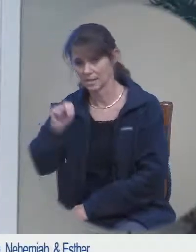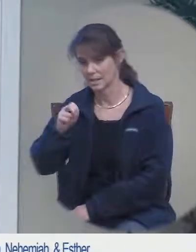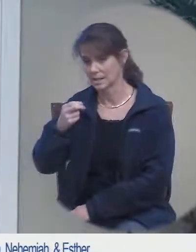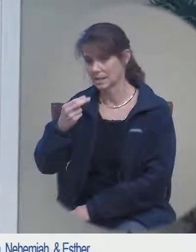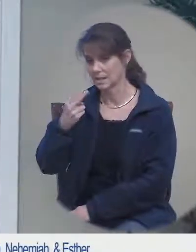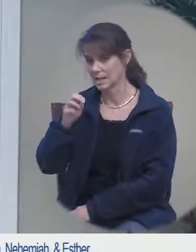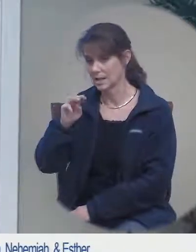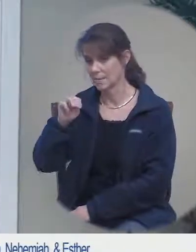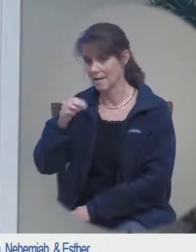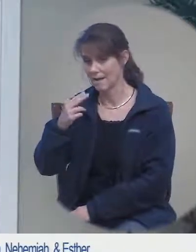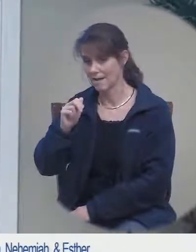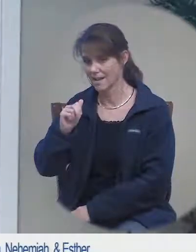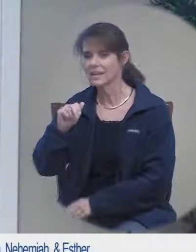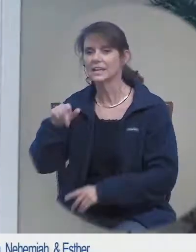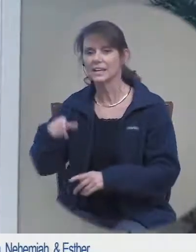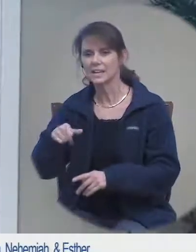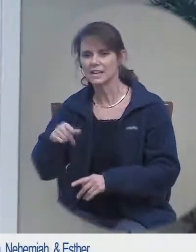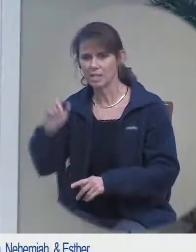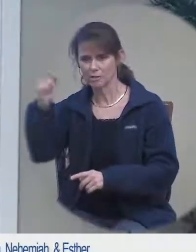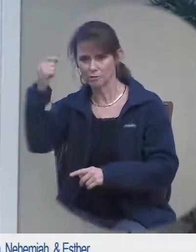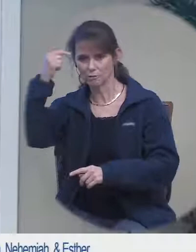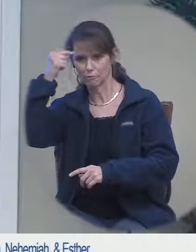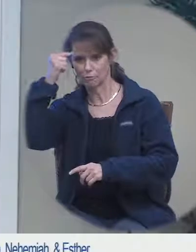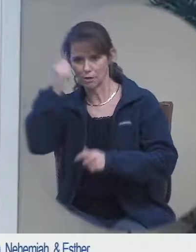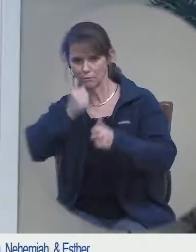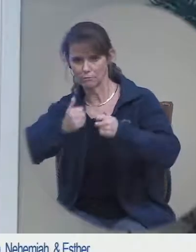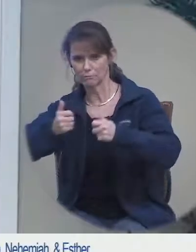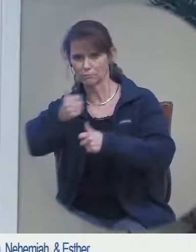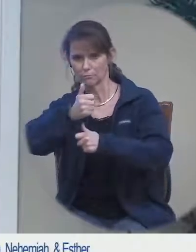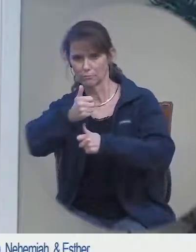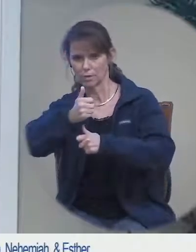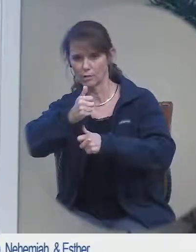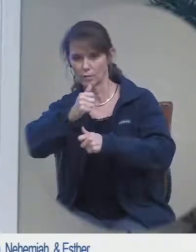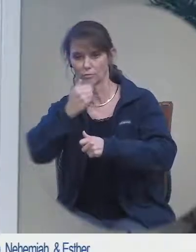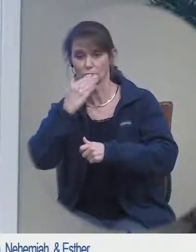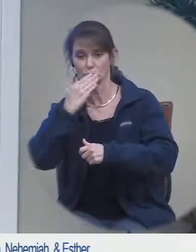basically governor over this area of Jerusalem for 12 years,